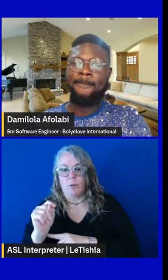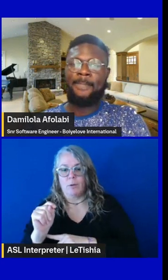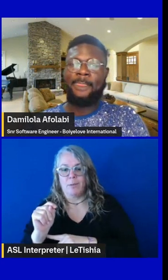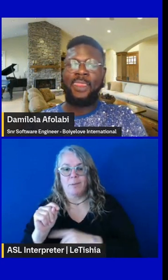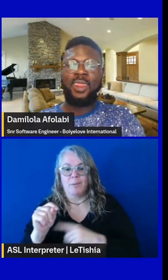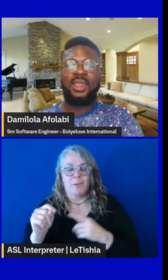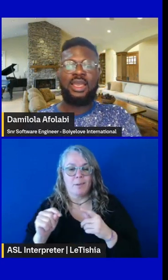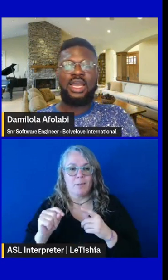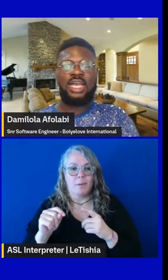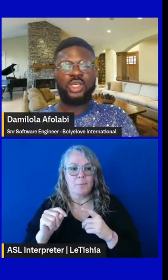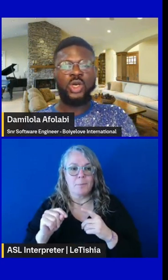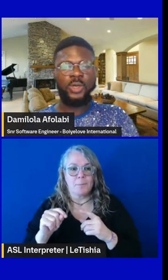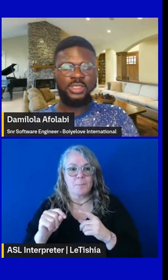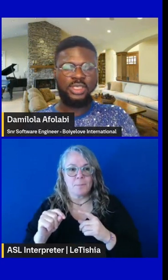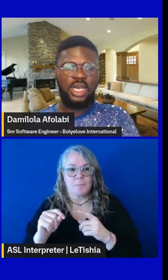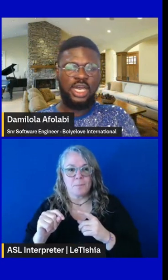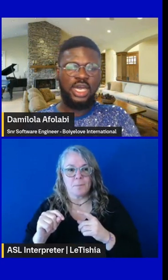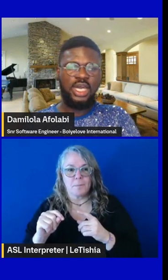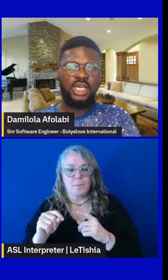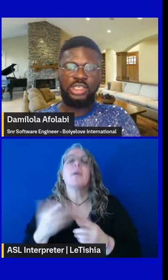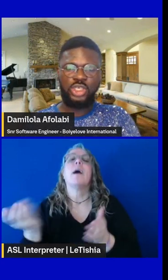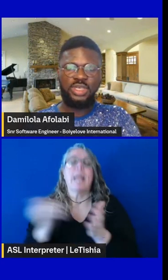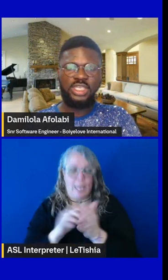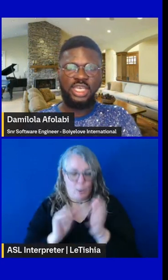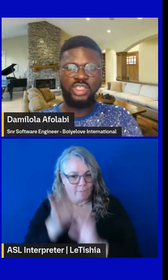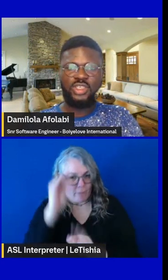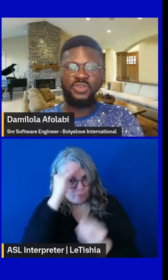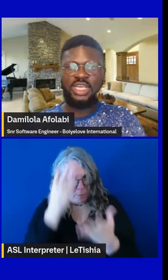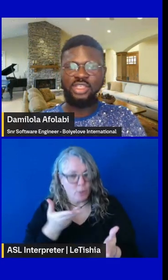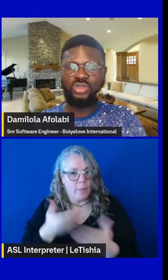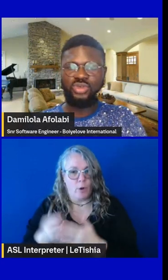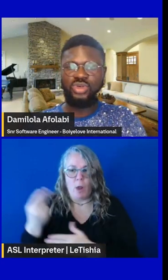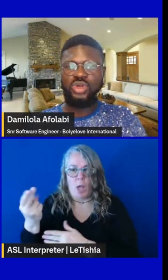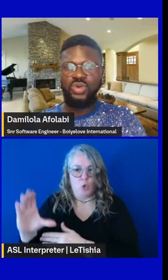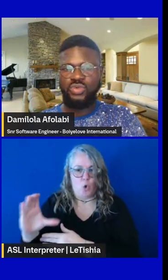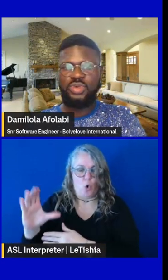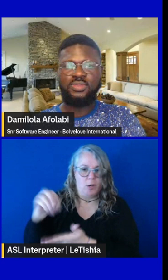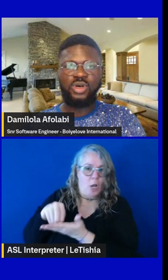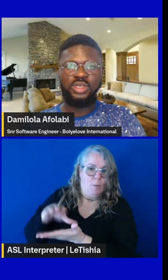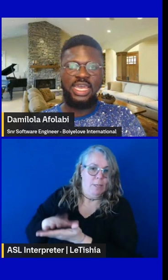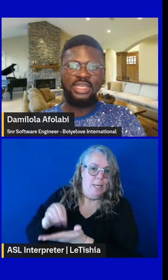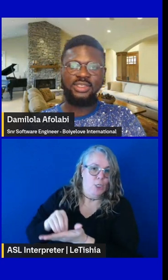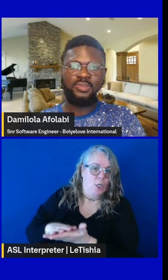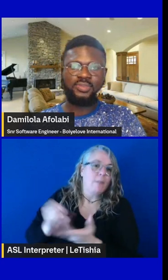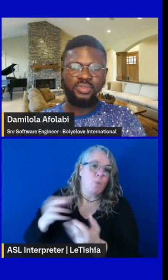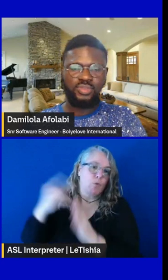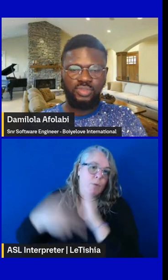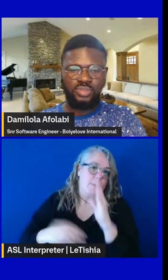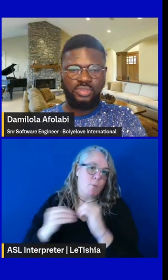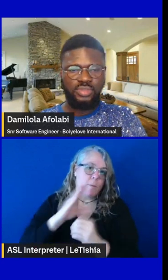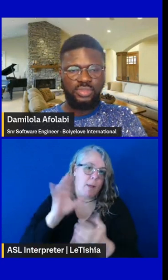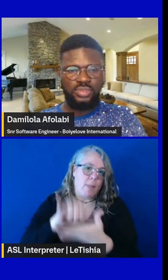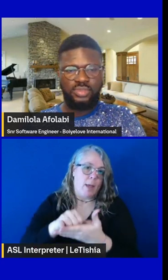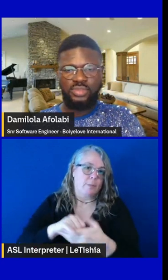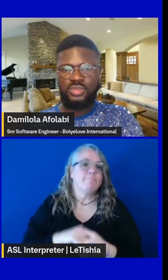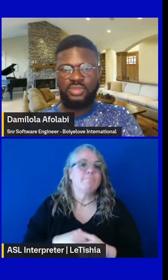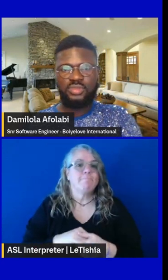in HashiCorp's documentation if you'd like to read more on that.